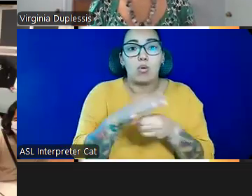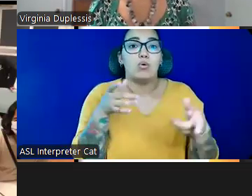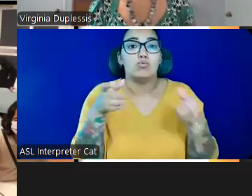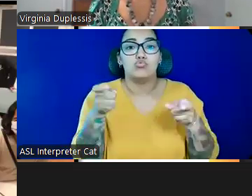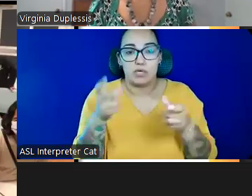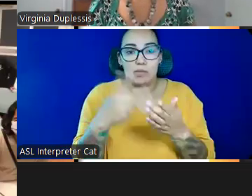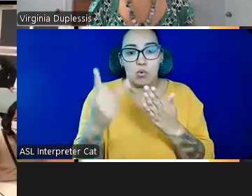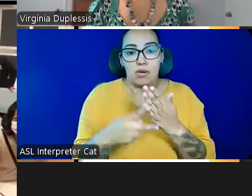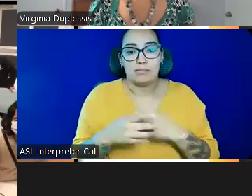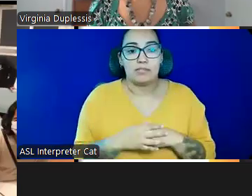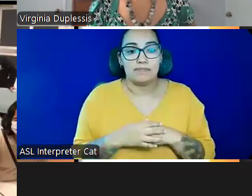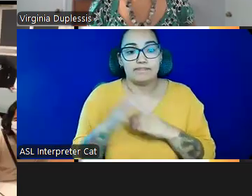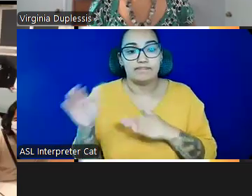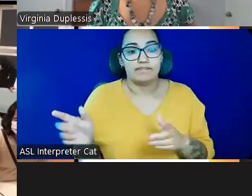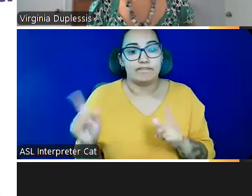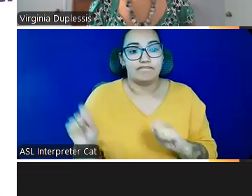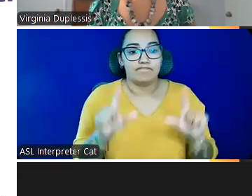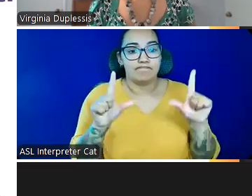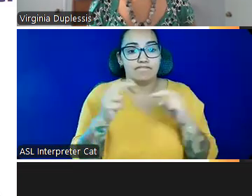please.